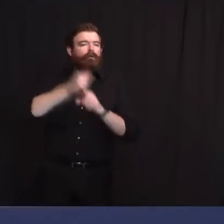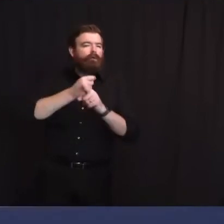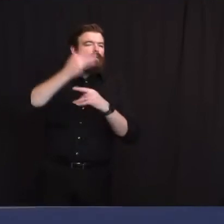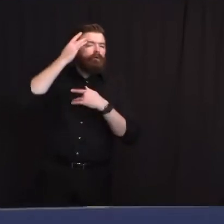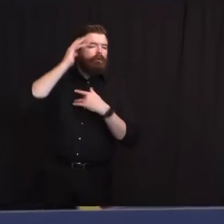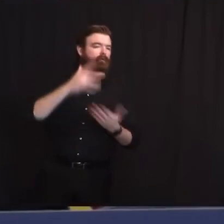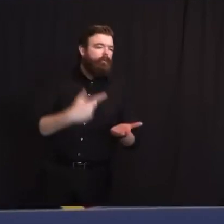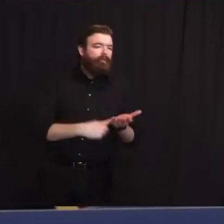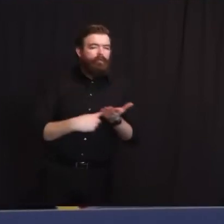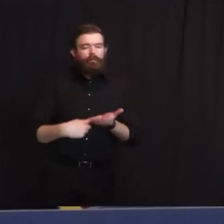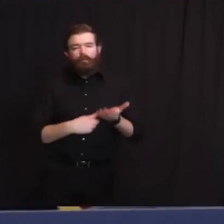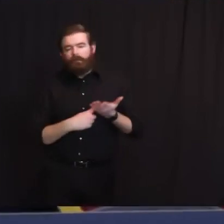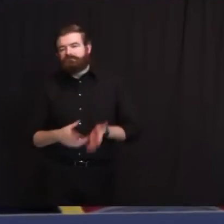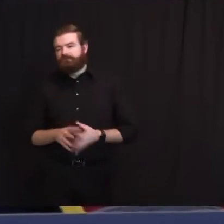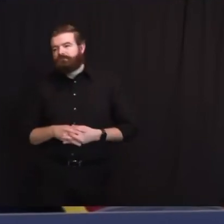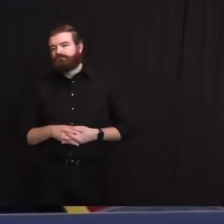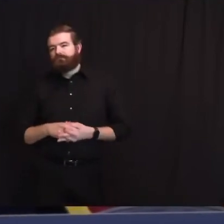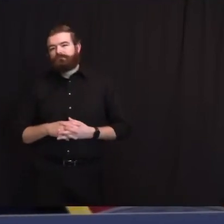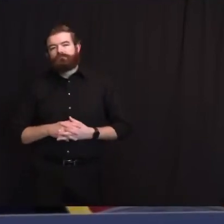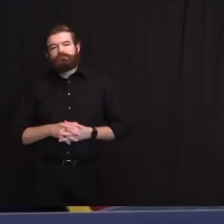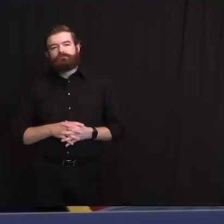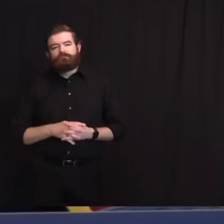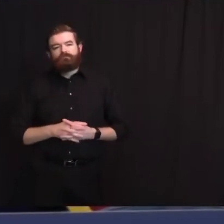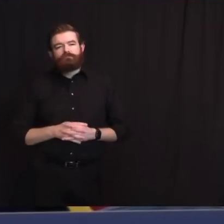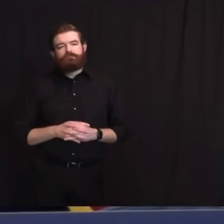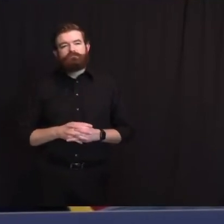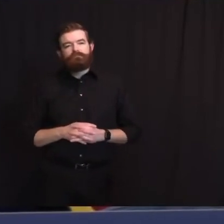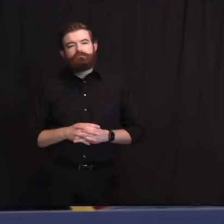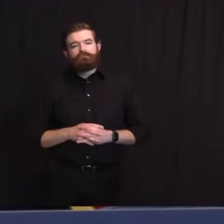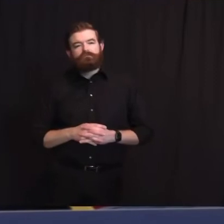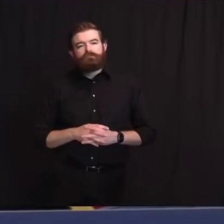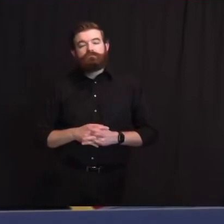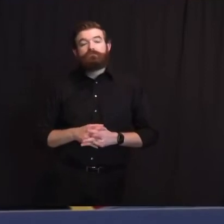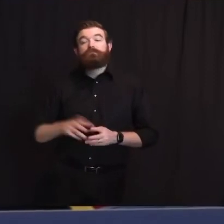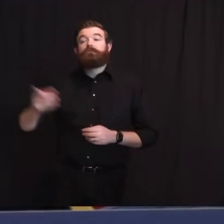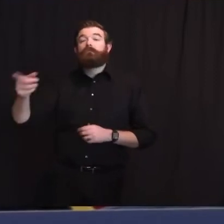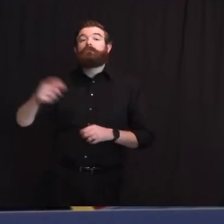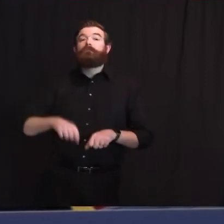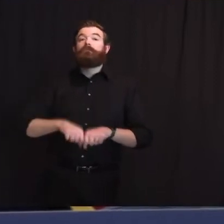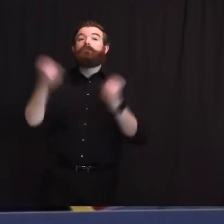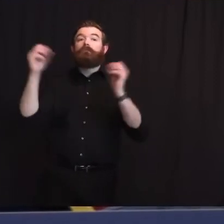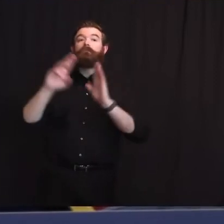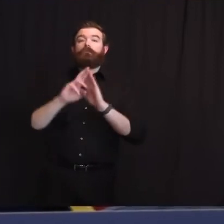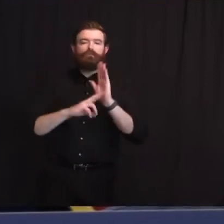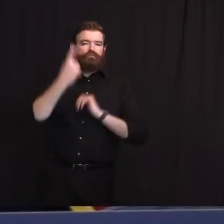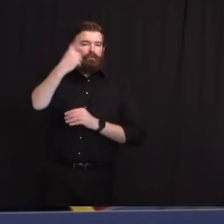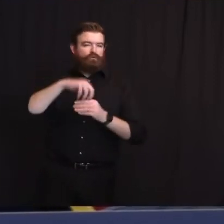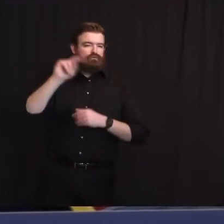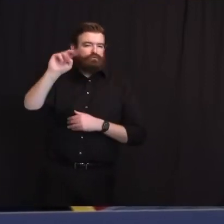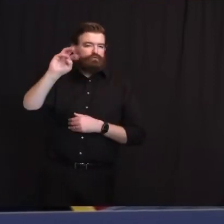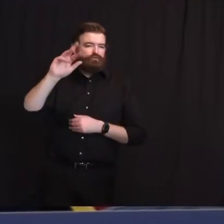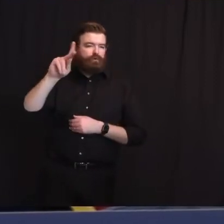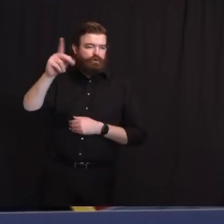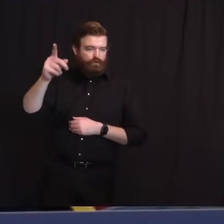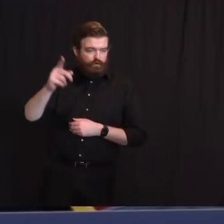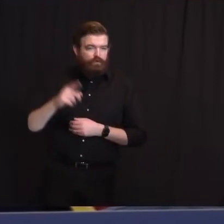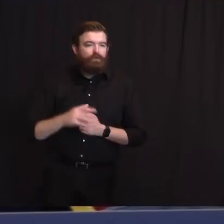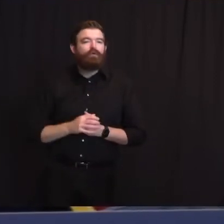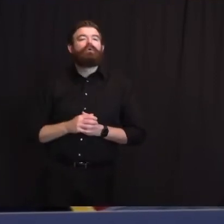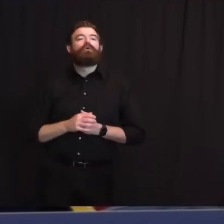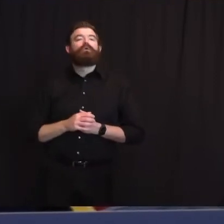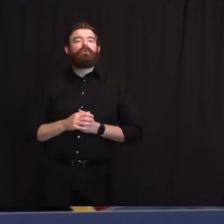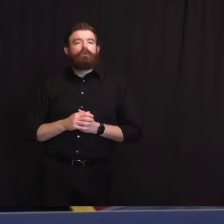Flatiron Tavern in Perth Amboy, who was cited for operating after hours, no social distancing,